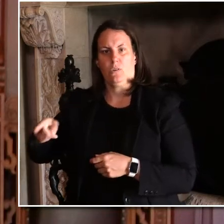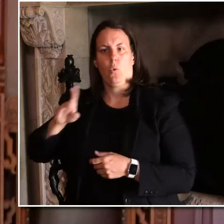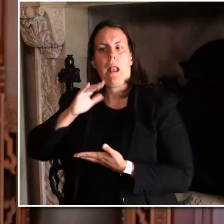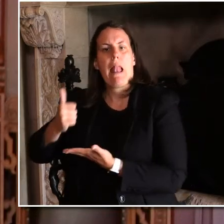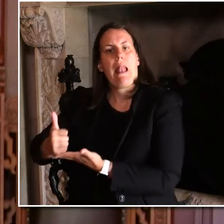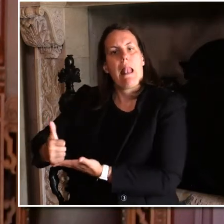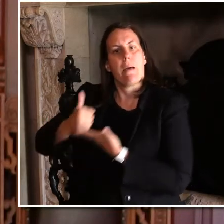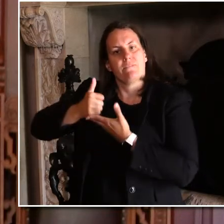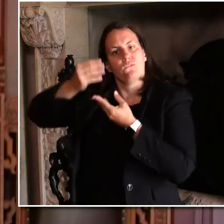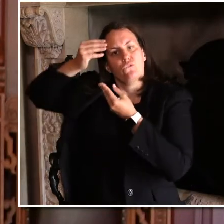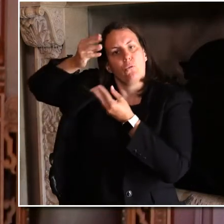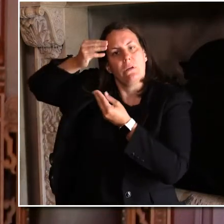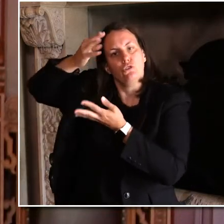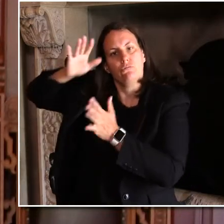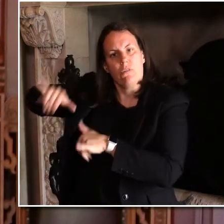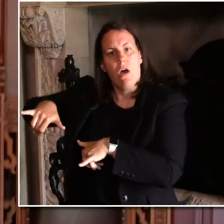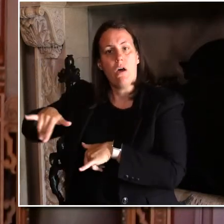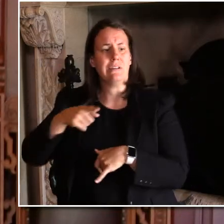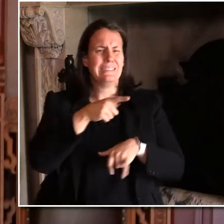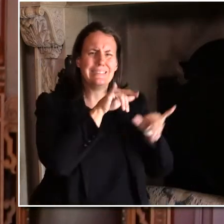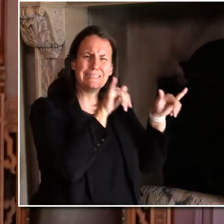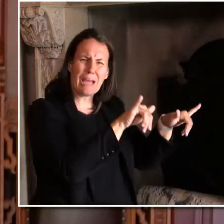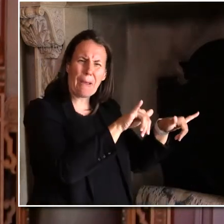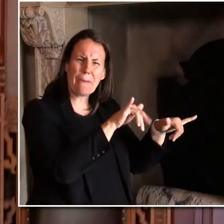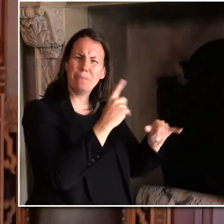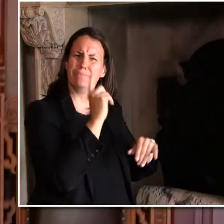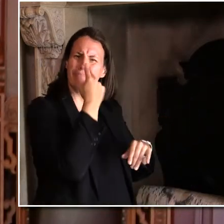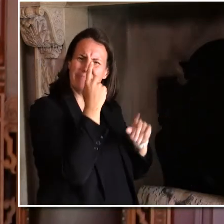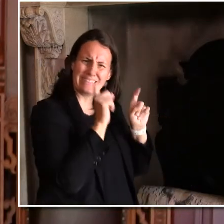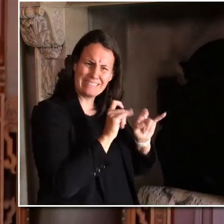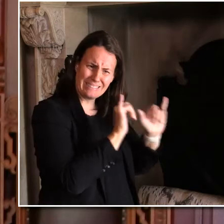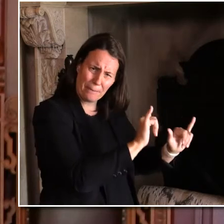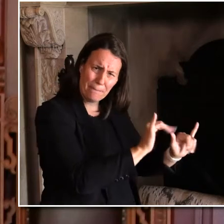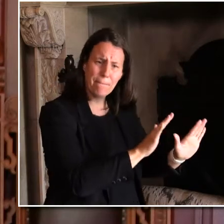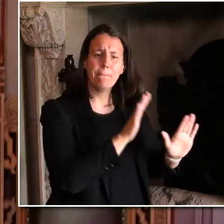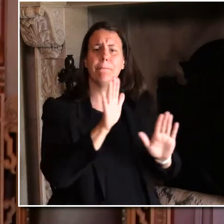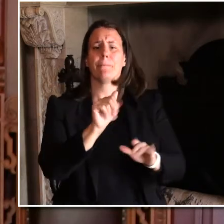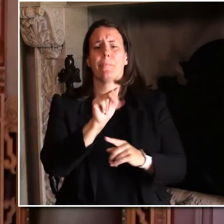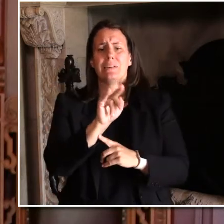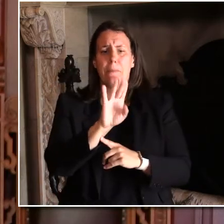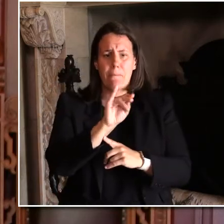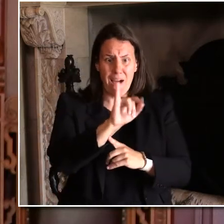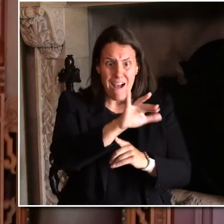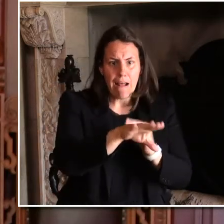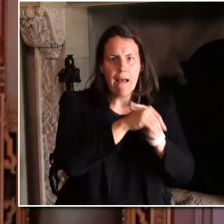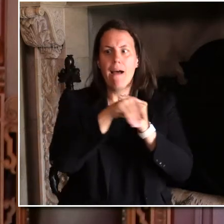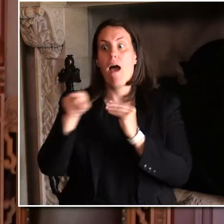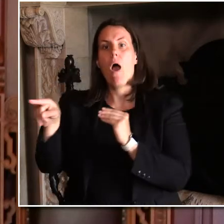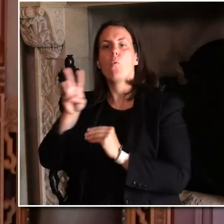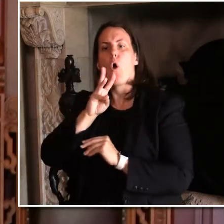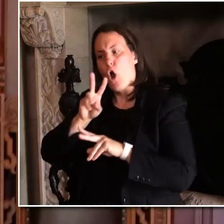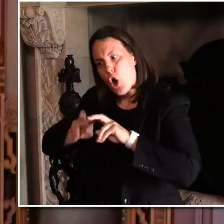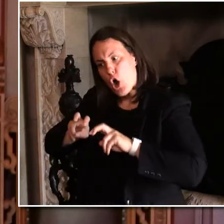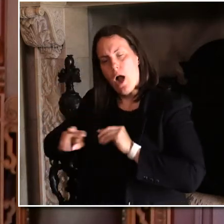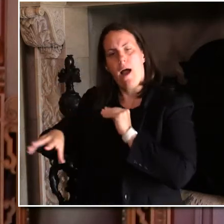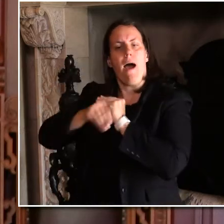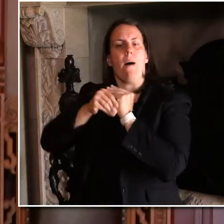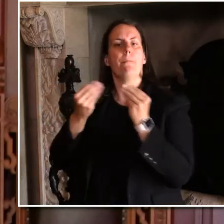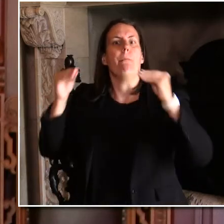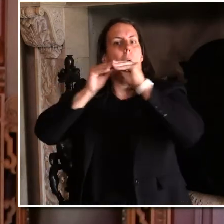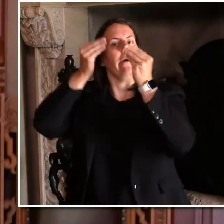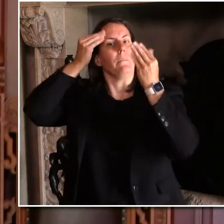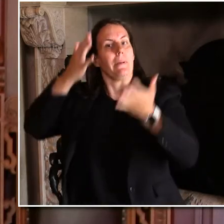occurring in the community. And its potential utility is the fact that it doesn't really depend on gathering information from any